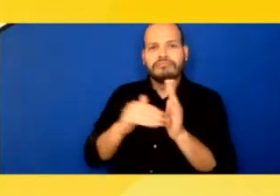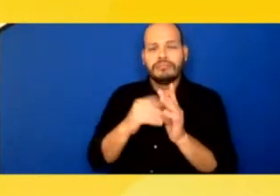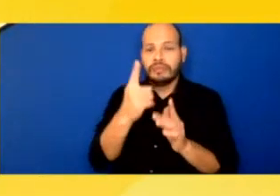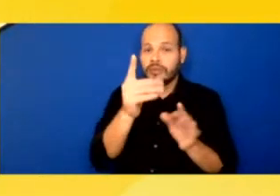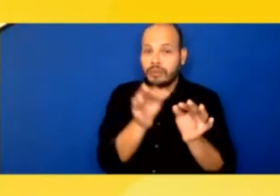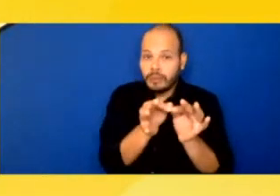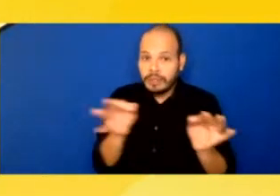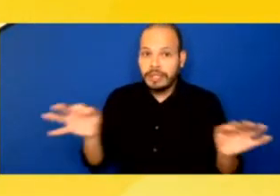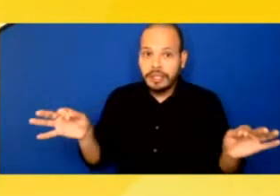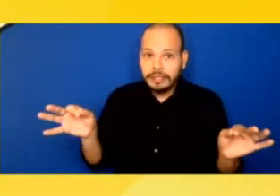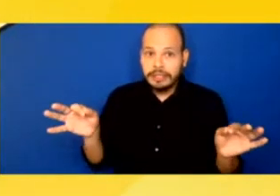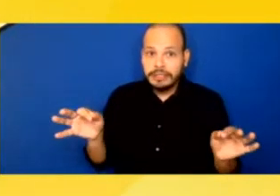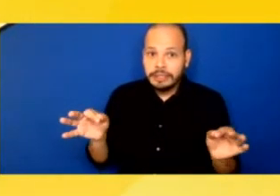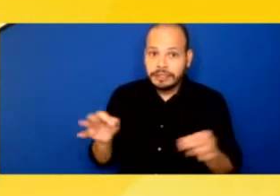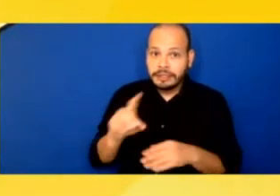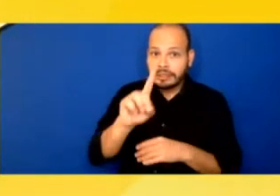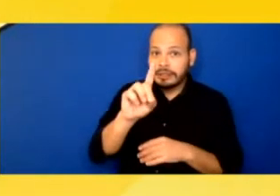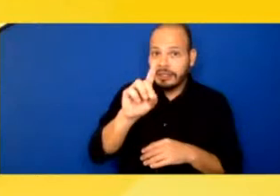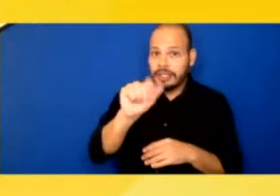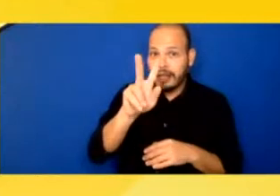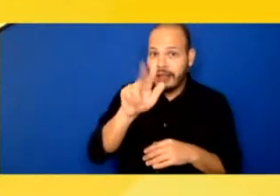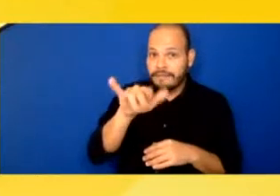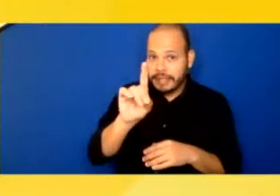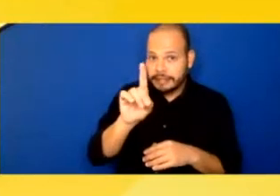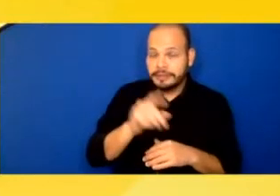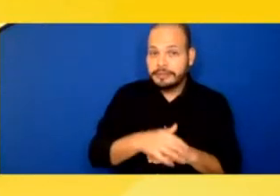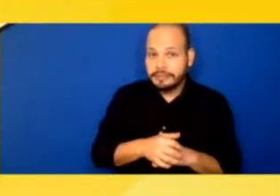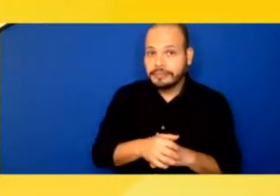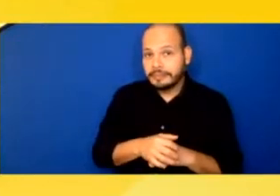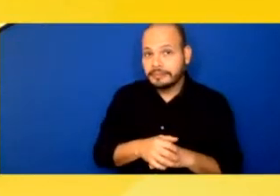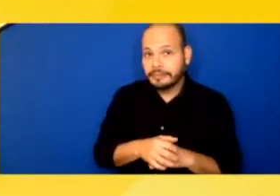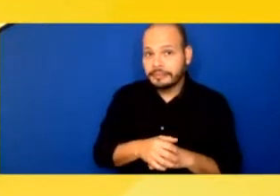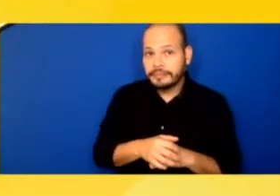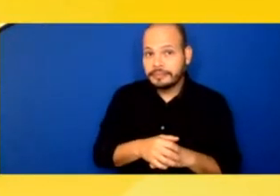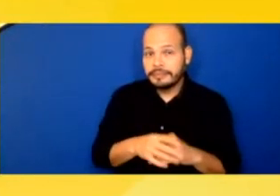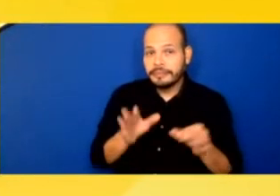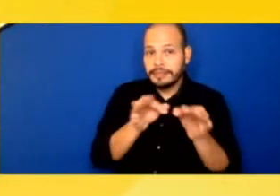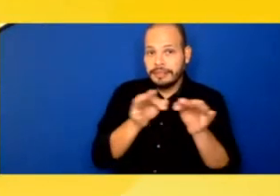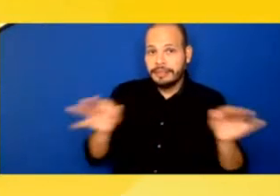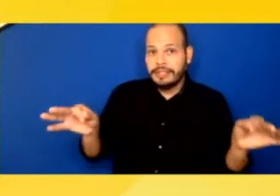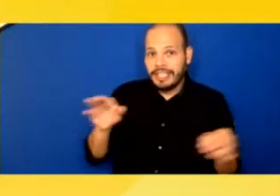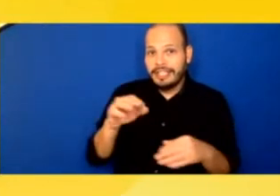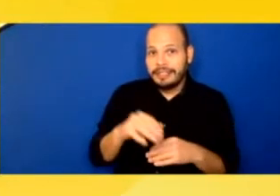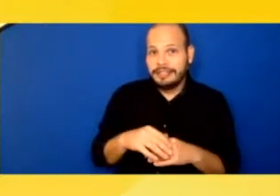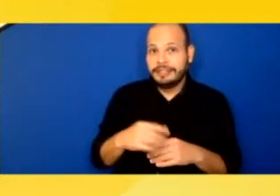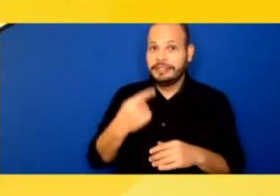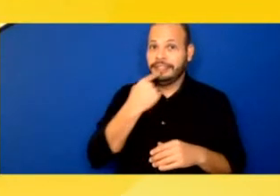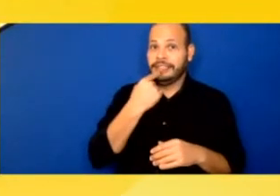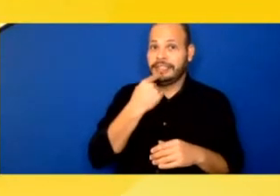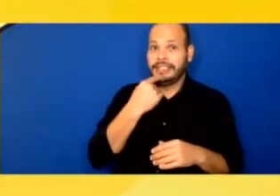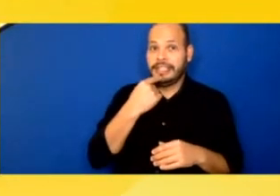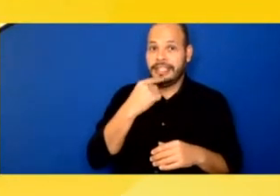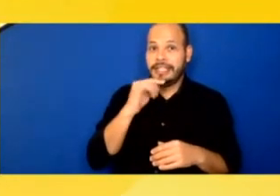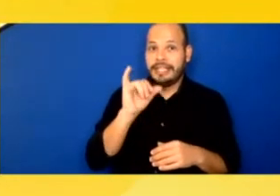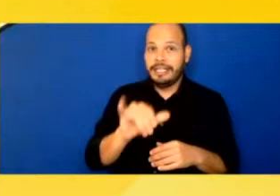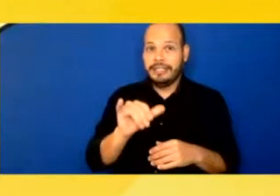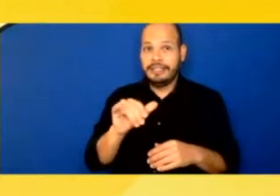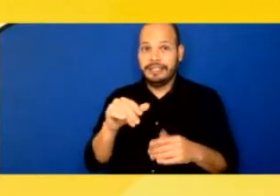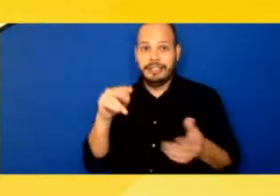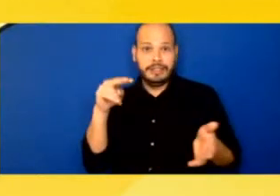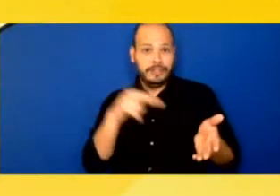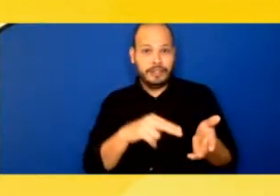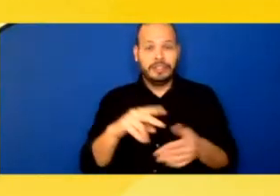today. They would look at the dogs. They would look at the police. They would look at the loud voices coming